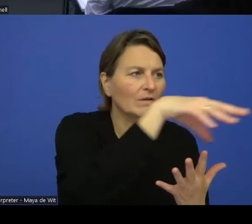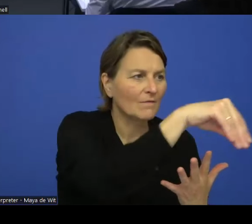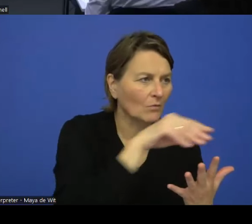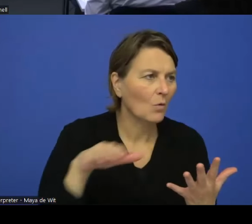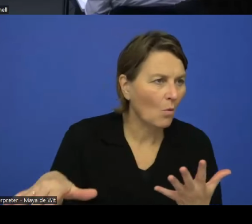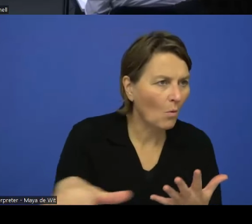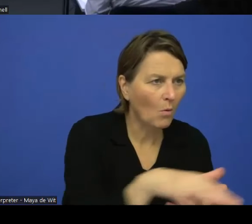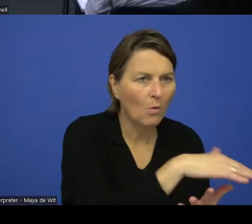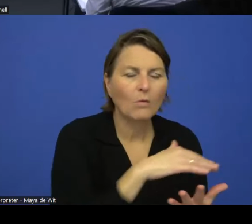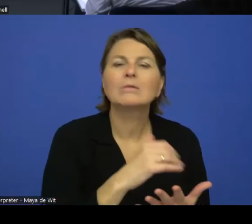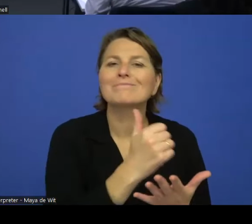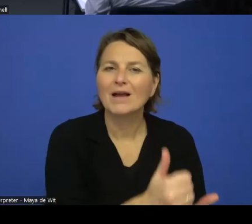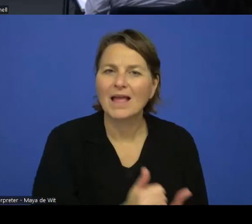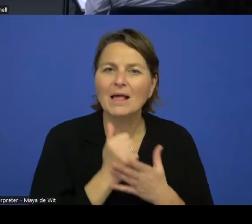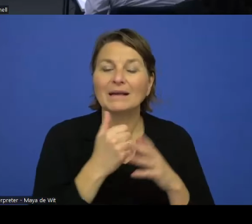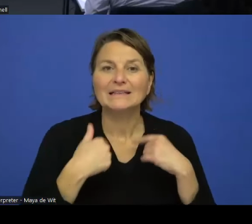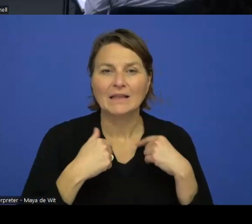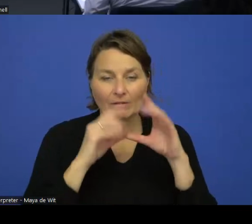own microscopic vision.